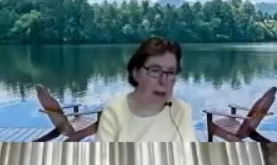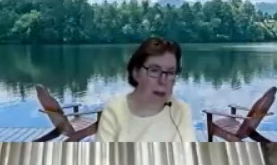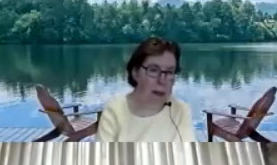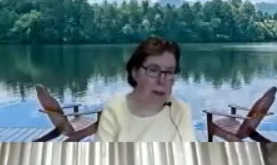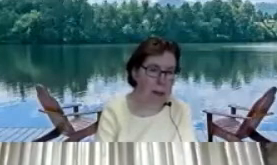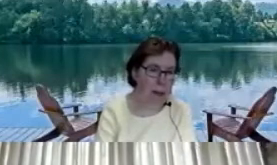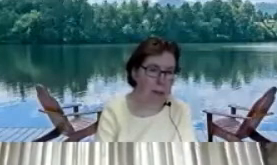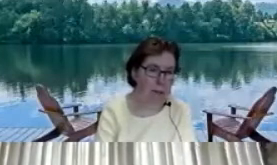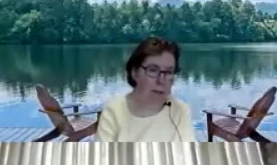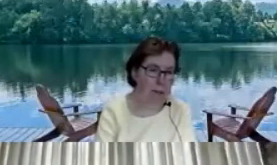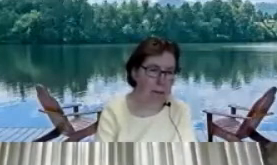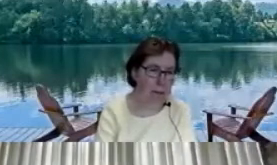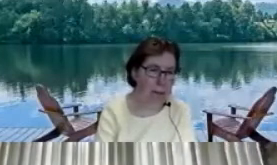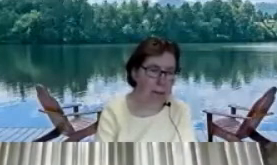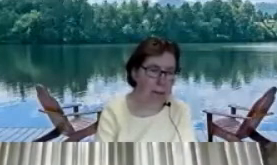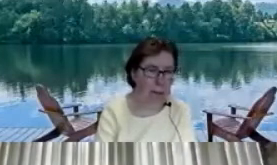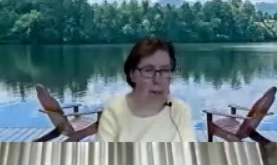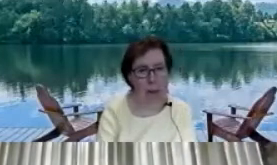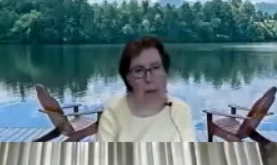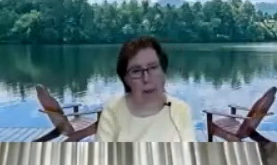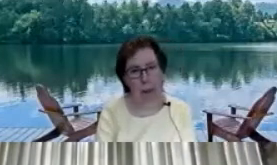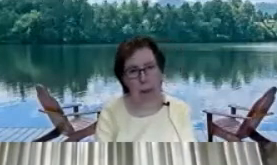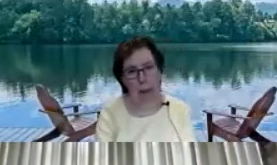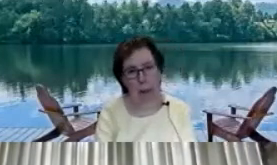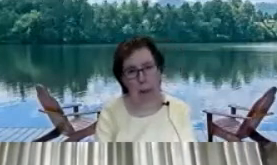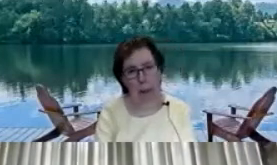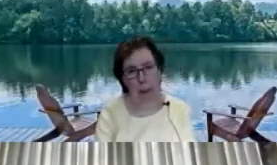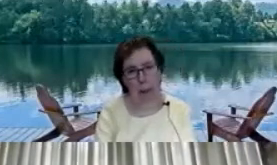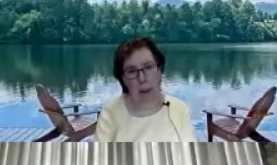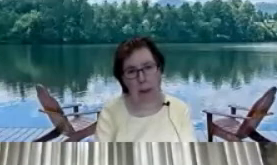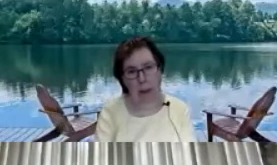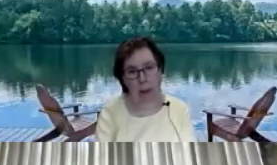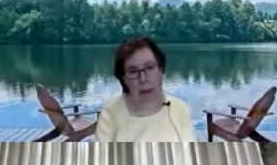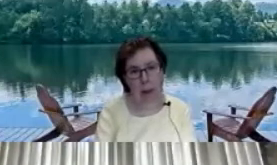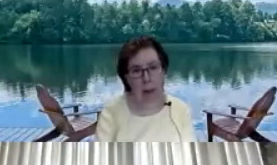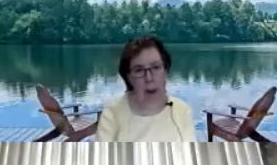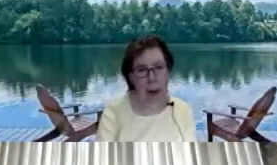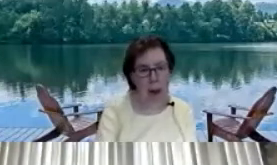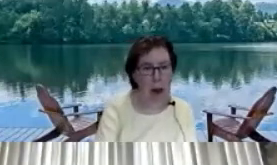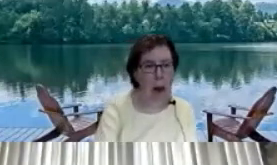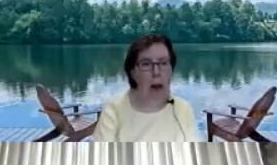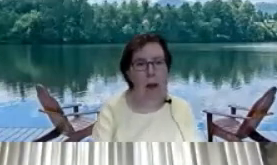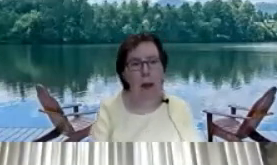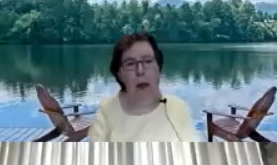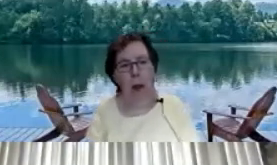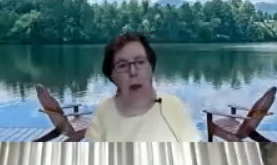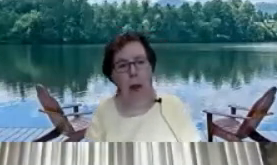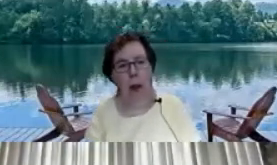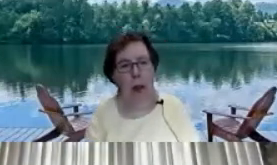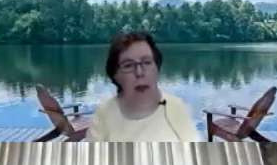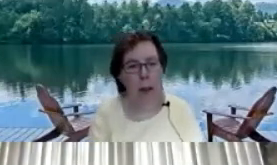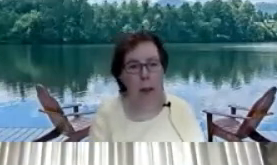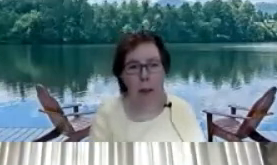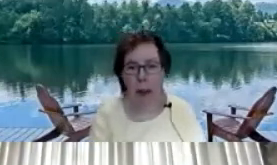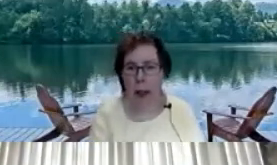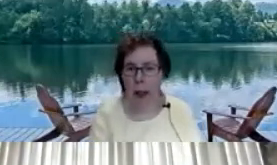stillness. With that in mind, do you have any comments on how this photo might relate to those two